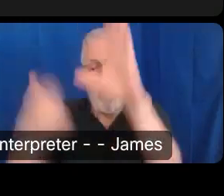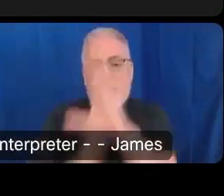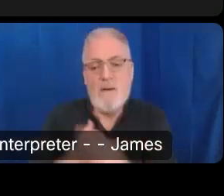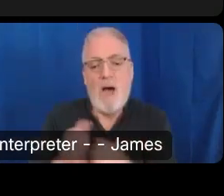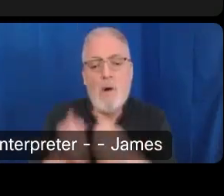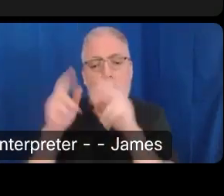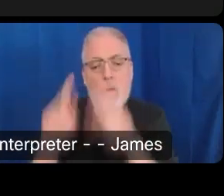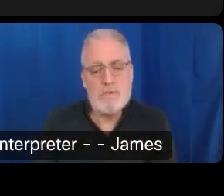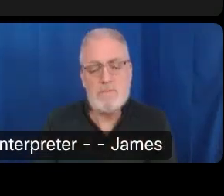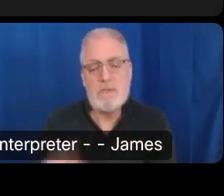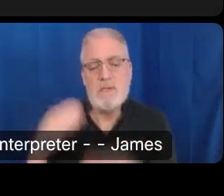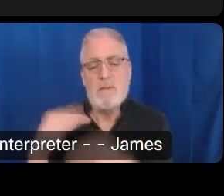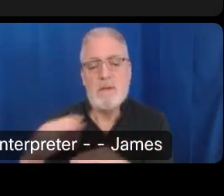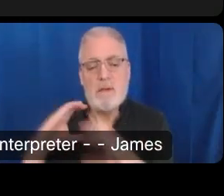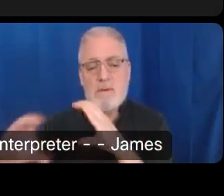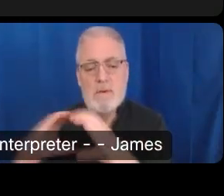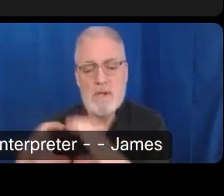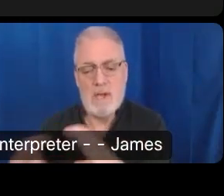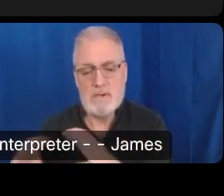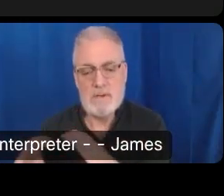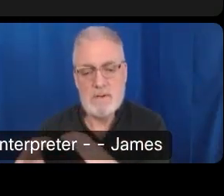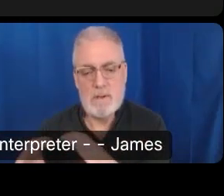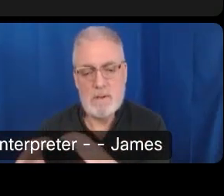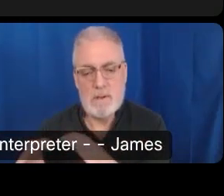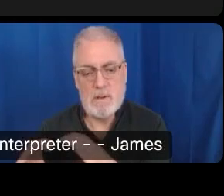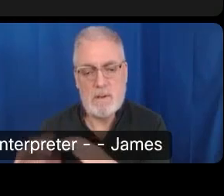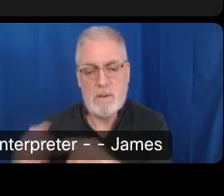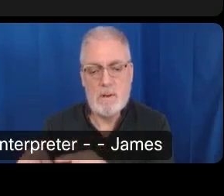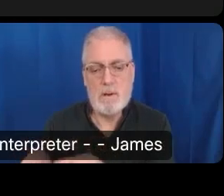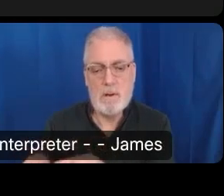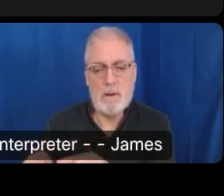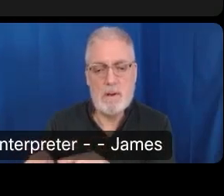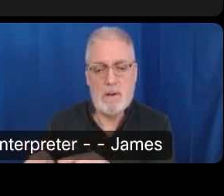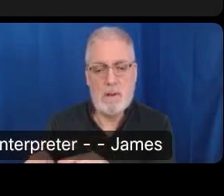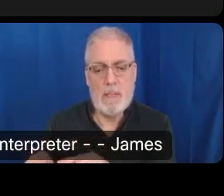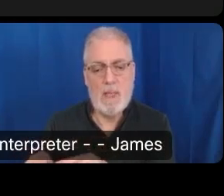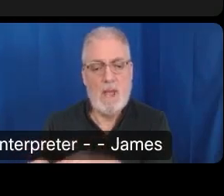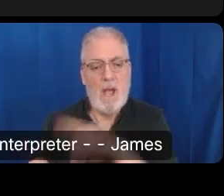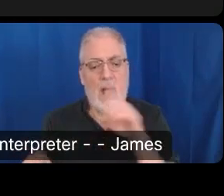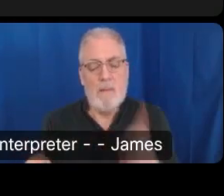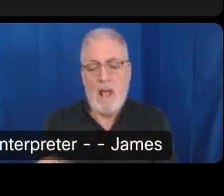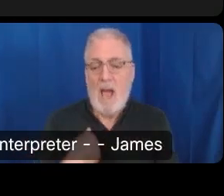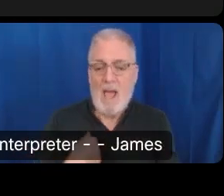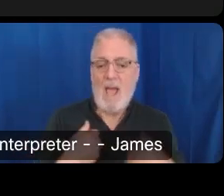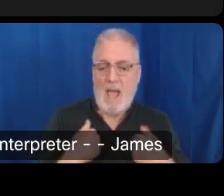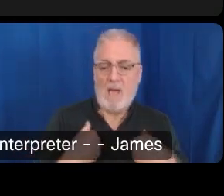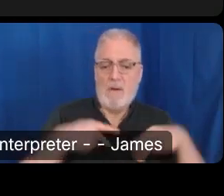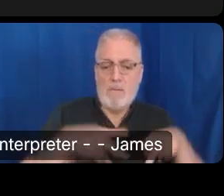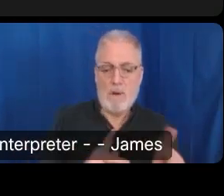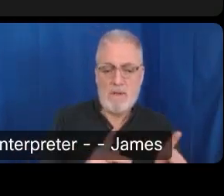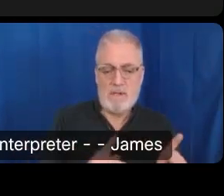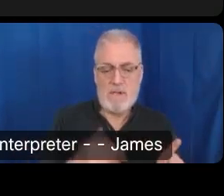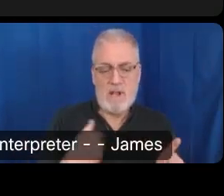my own. But I also have an 85-year-old father who helps me navigate it, and he's not in the best